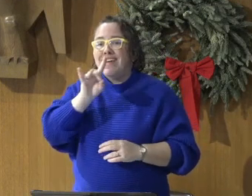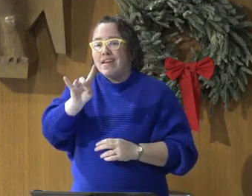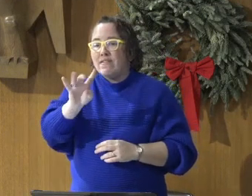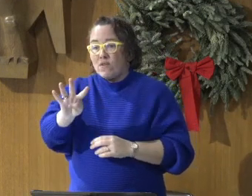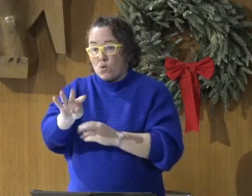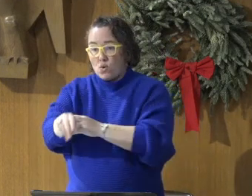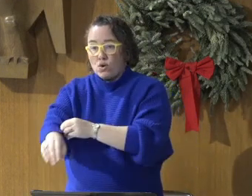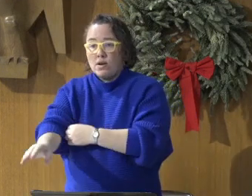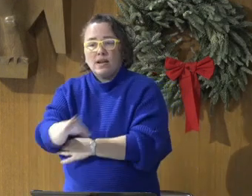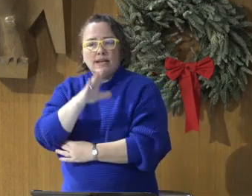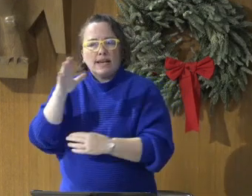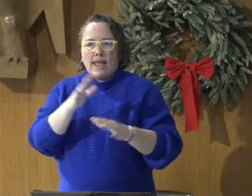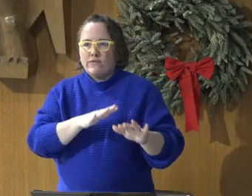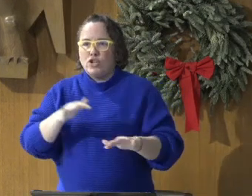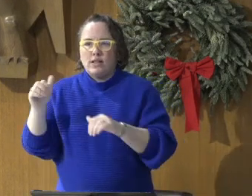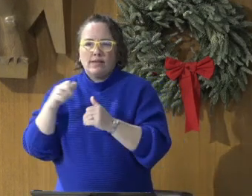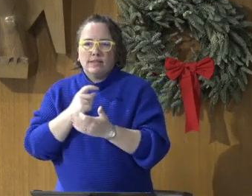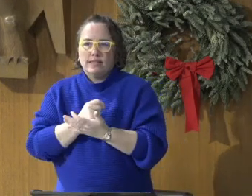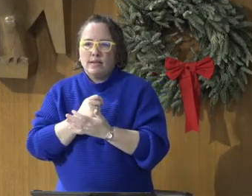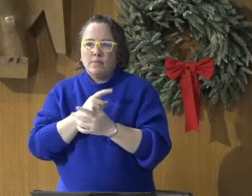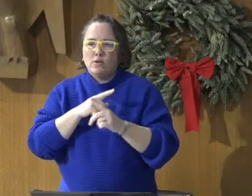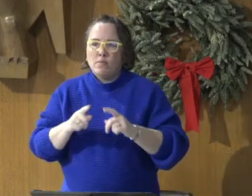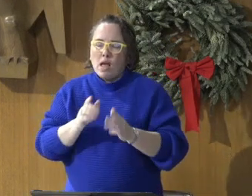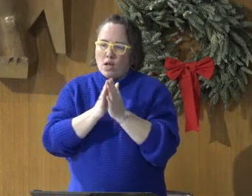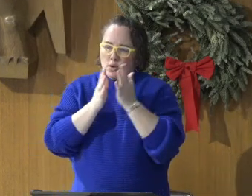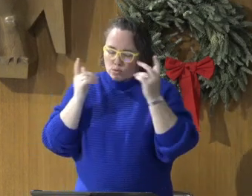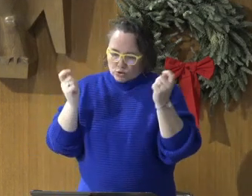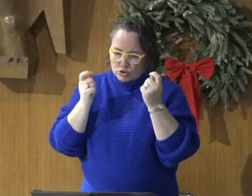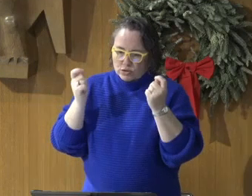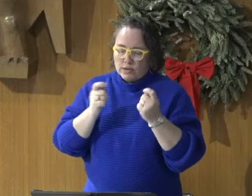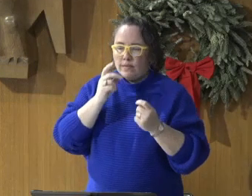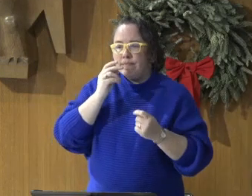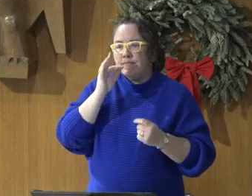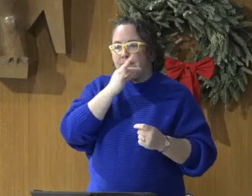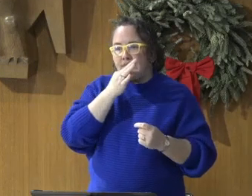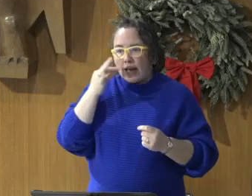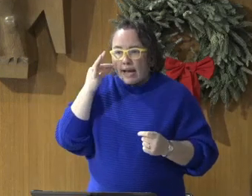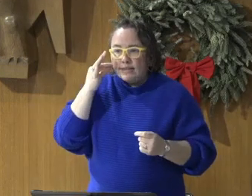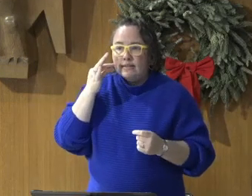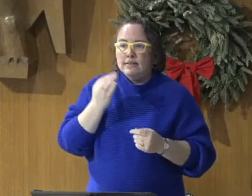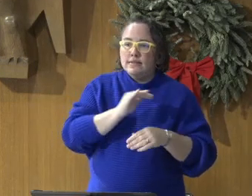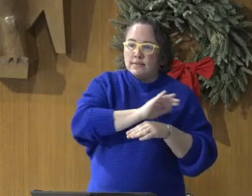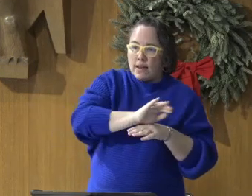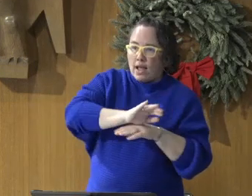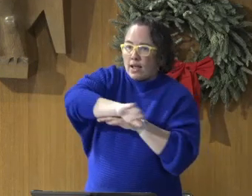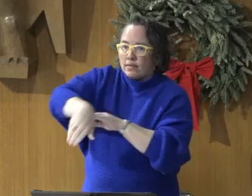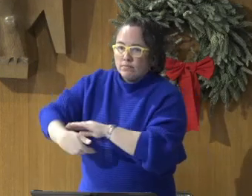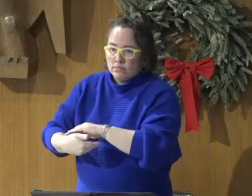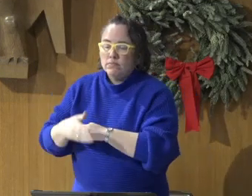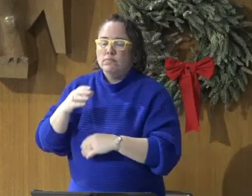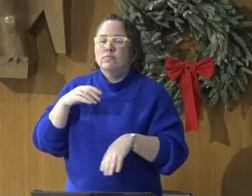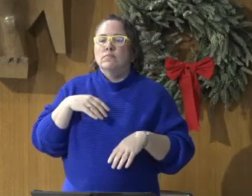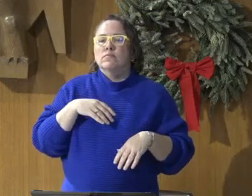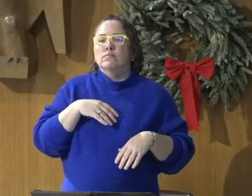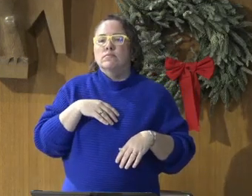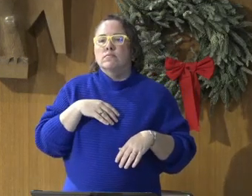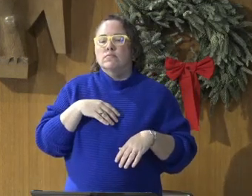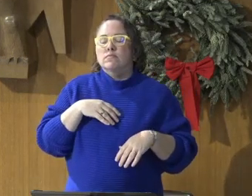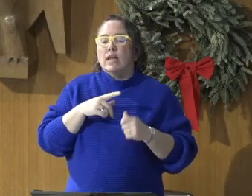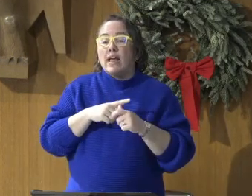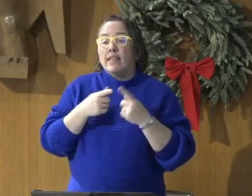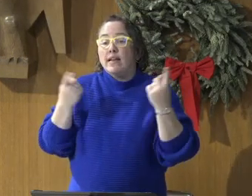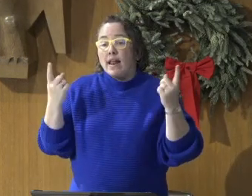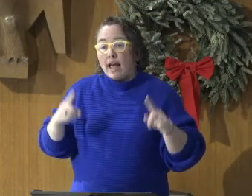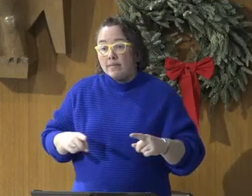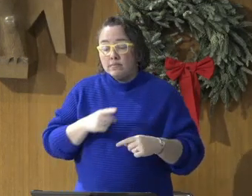never left the temple, but worshipped there with fasting and prayer night and day. At that moment, she